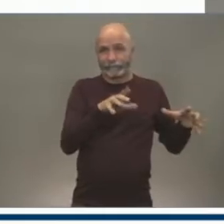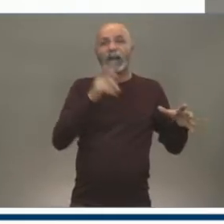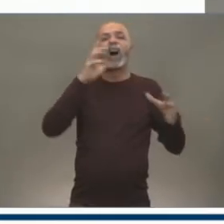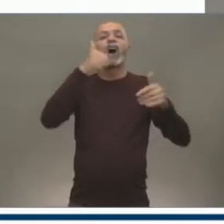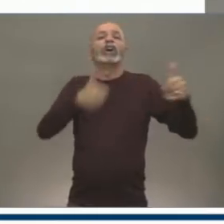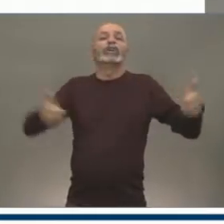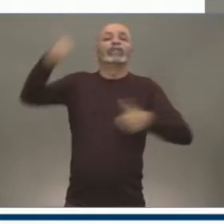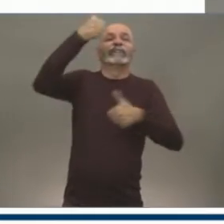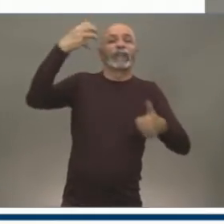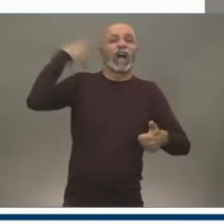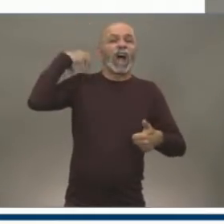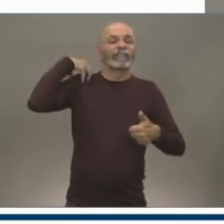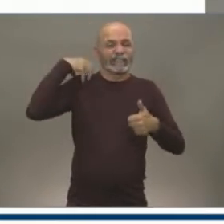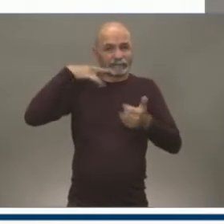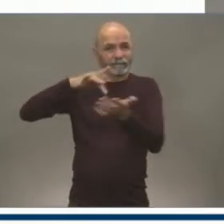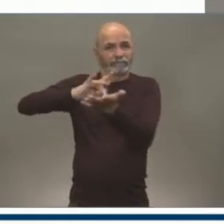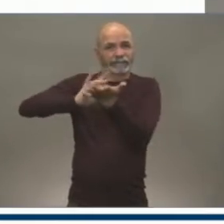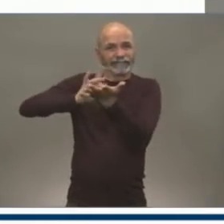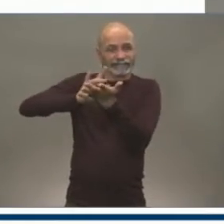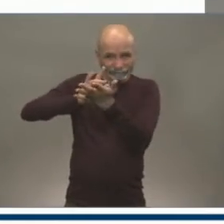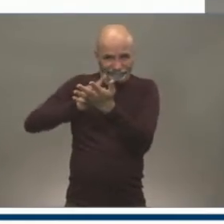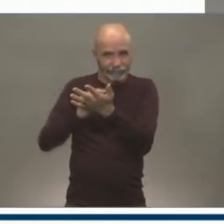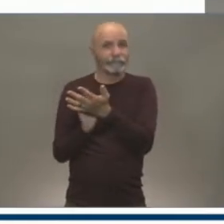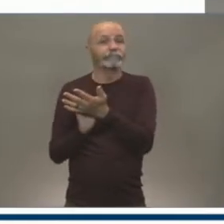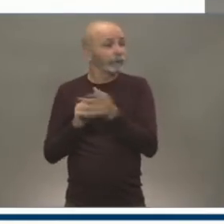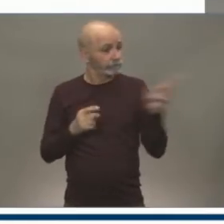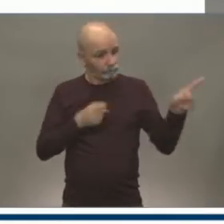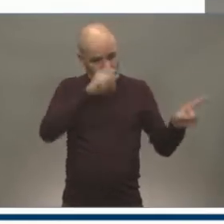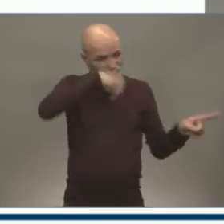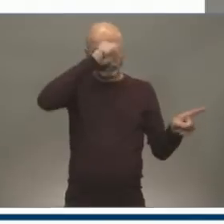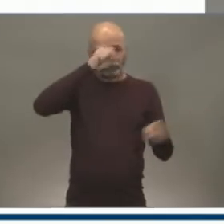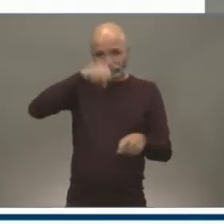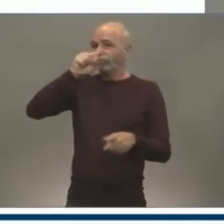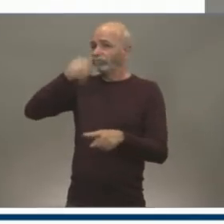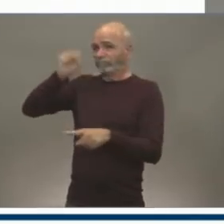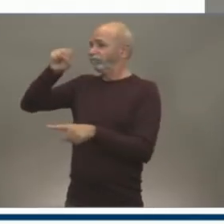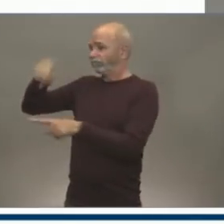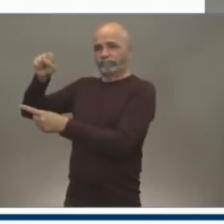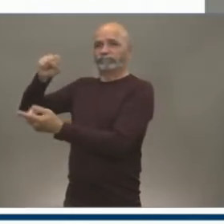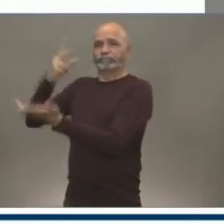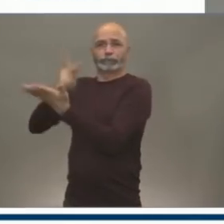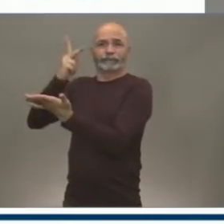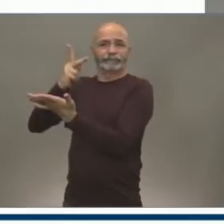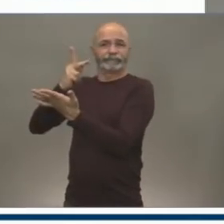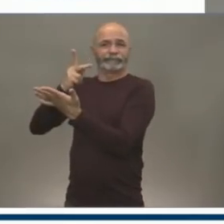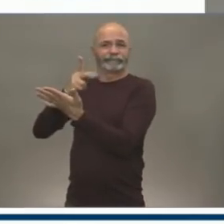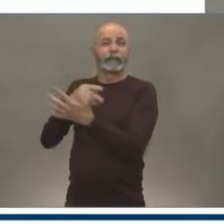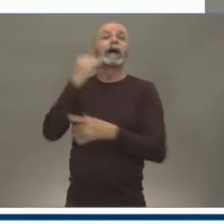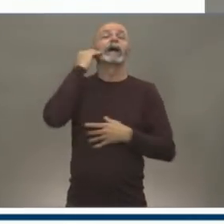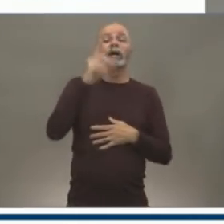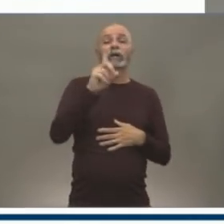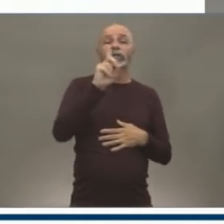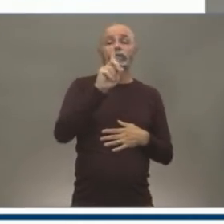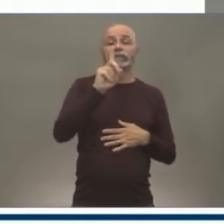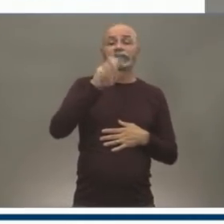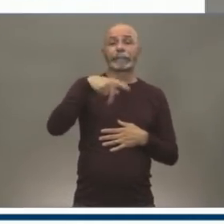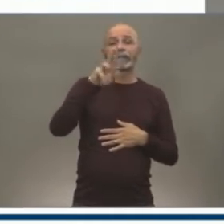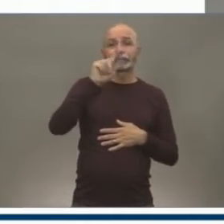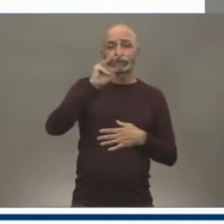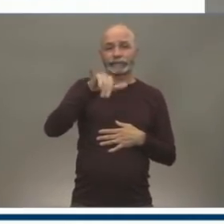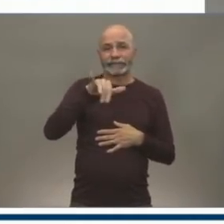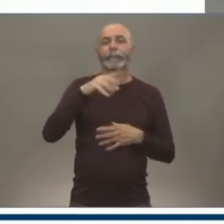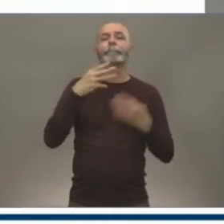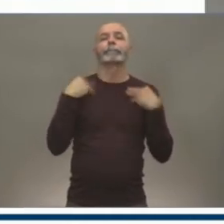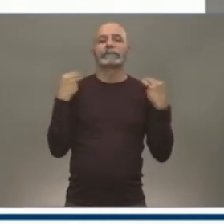approve that, and then it goes forward for further discussion of deputy ministers and ministers of health. But we from the